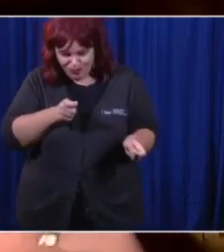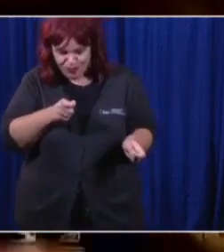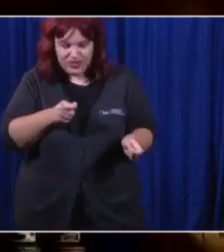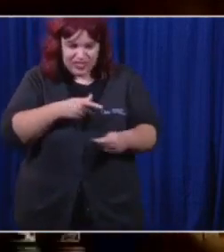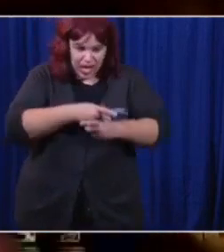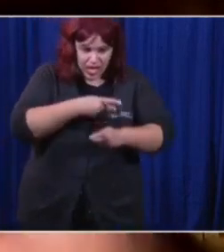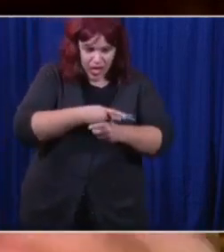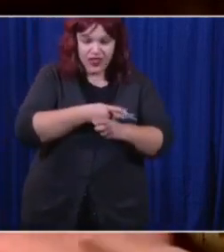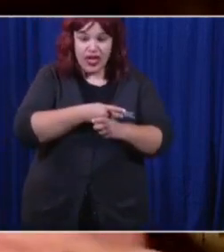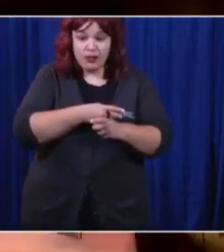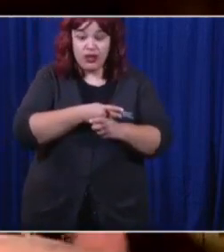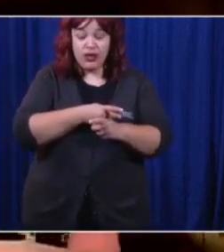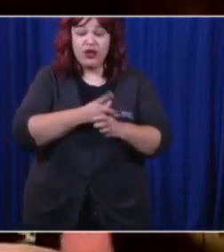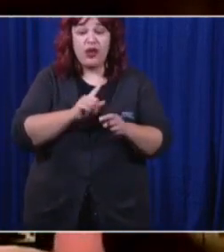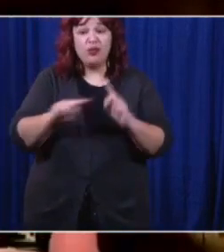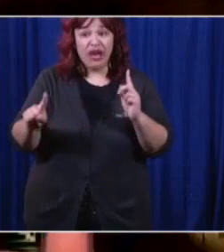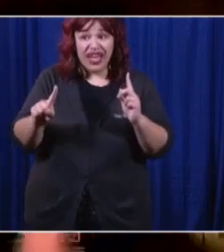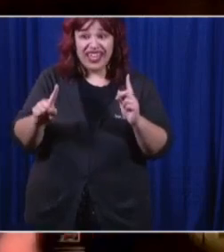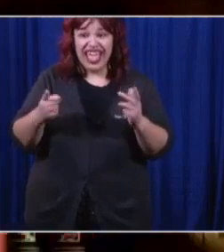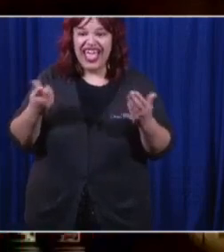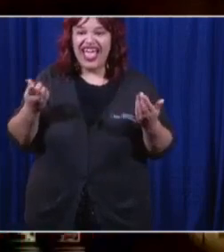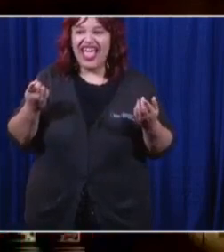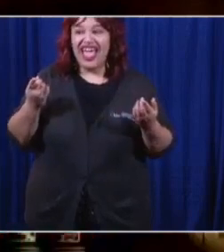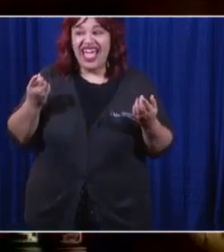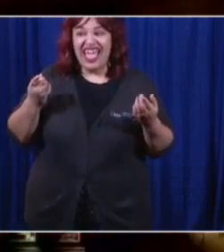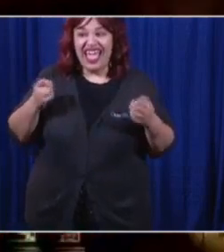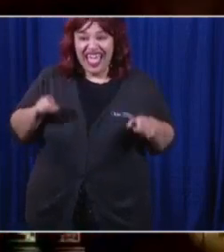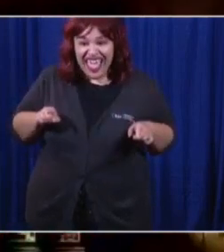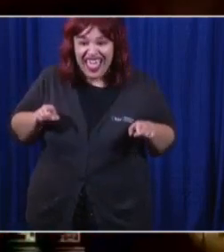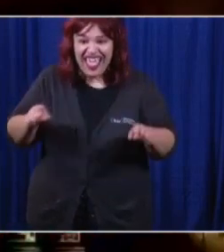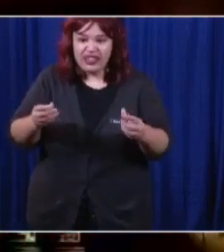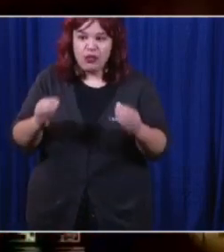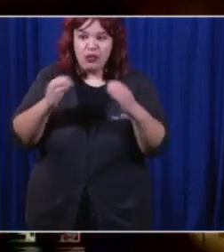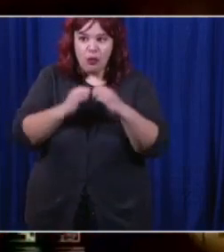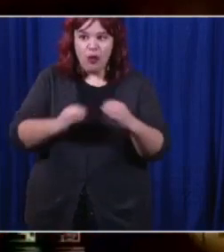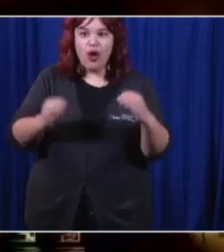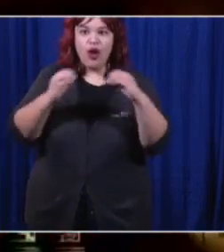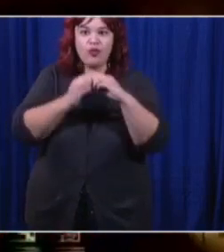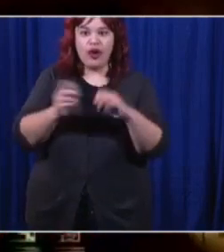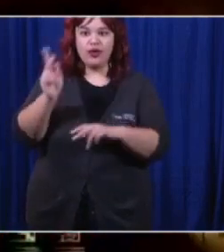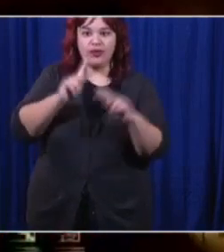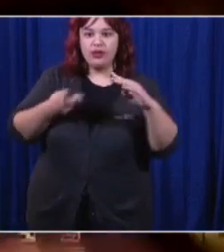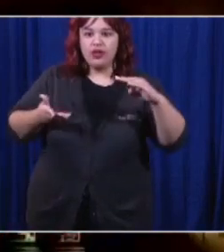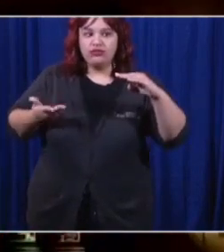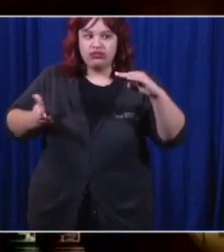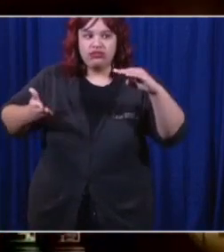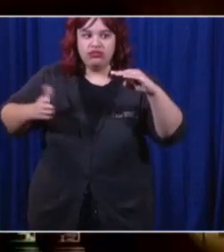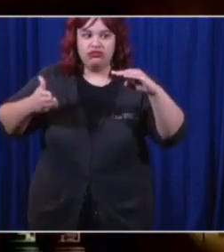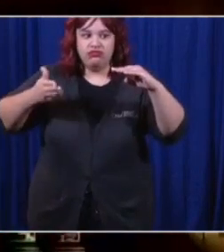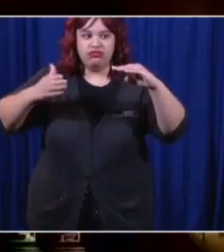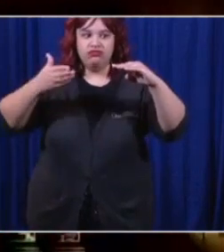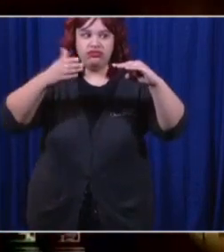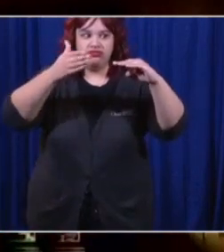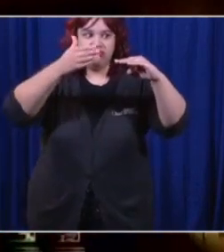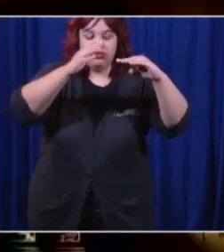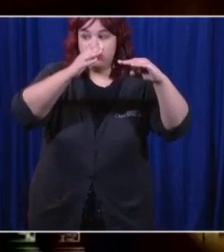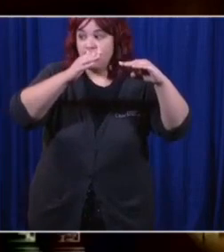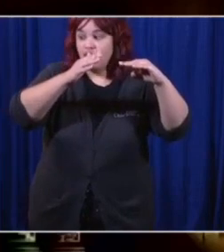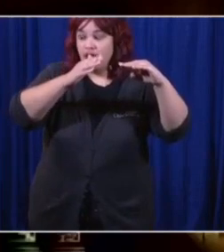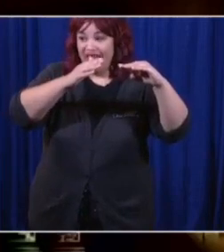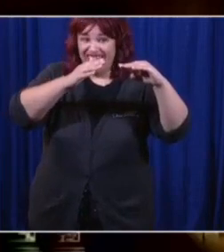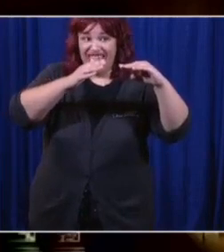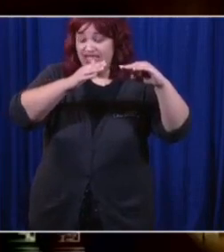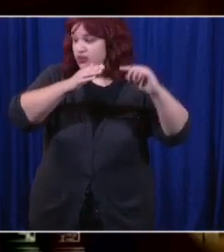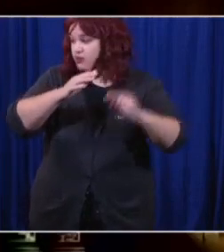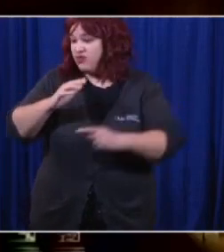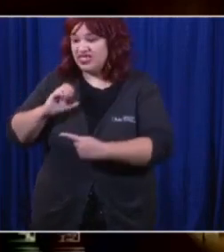a situation where in order to staff those additional beds, you need to pull those staff from somewhere. They may be doing a certain type of procedure, or they may